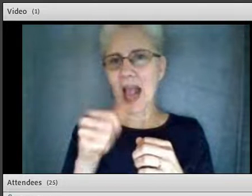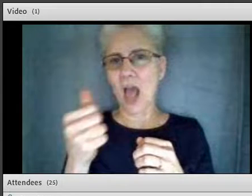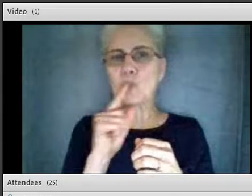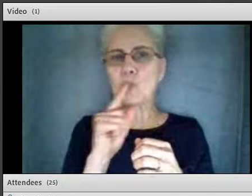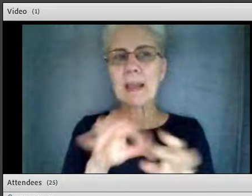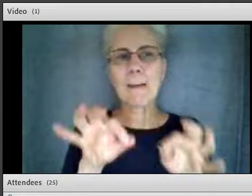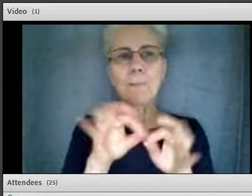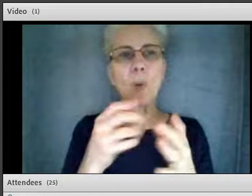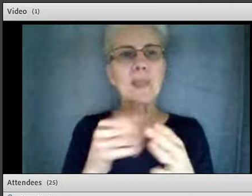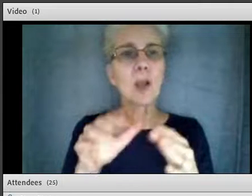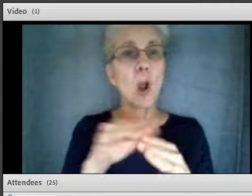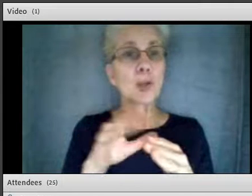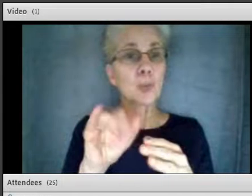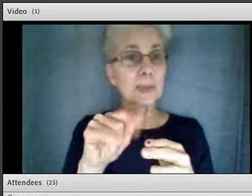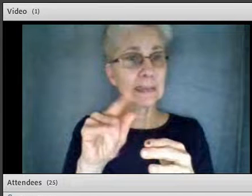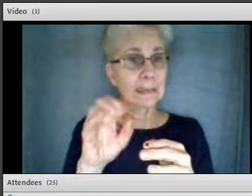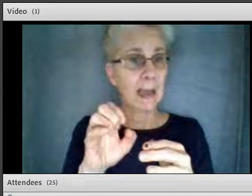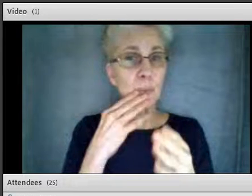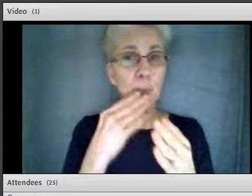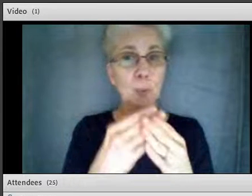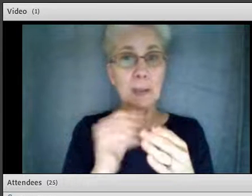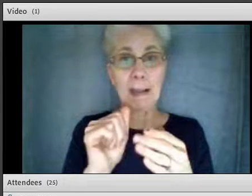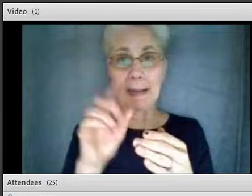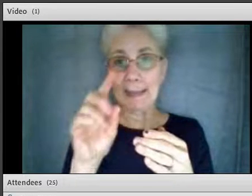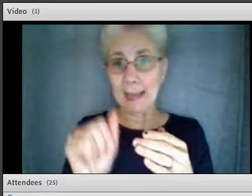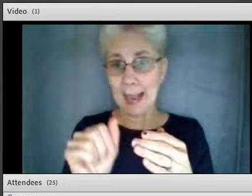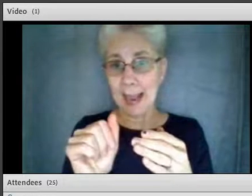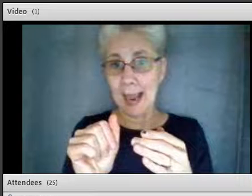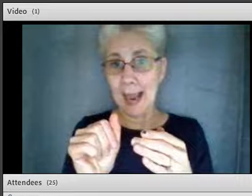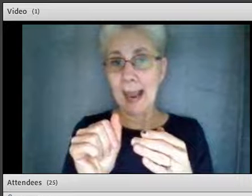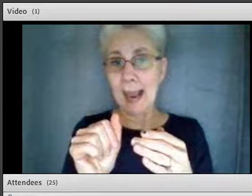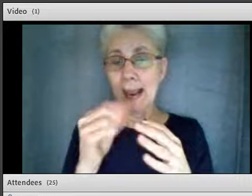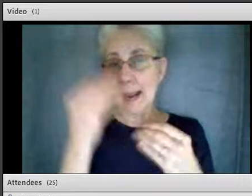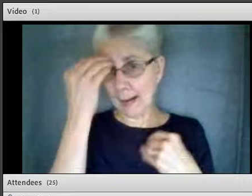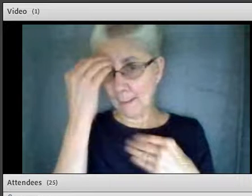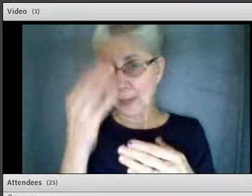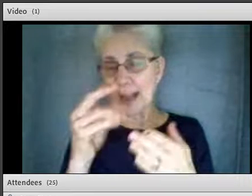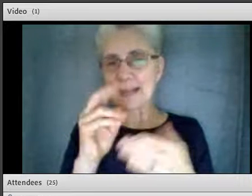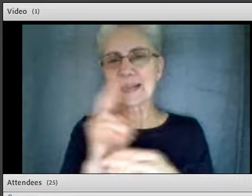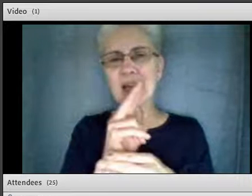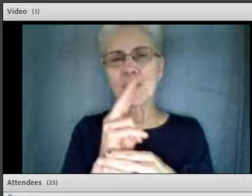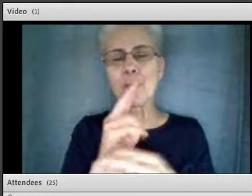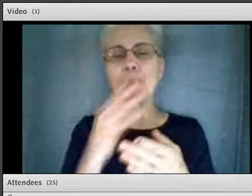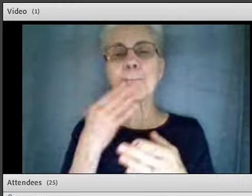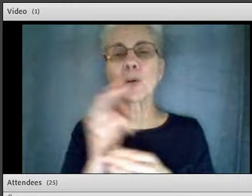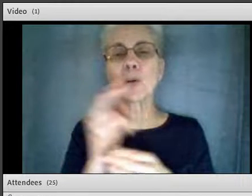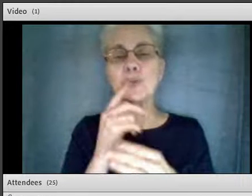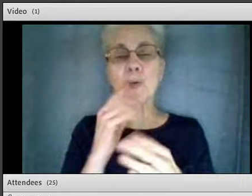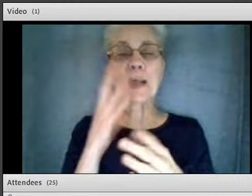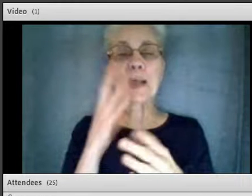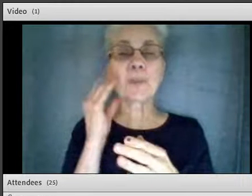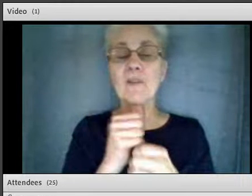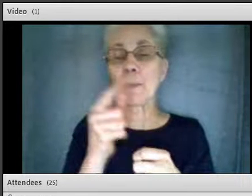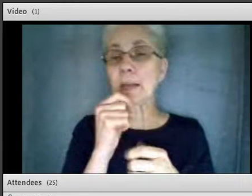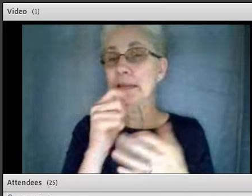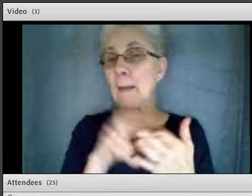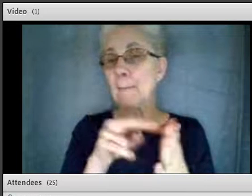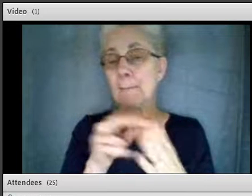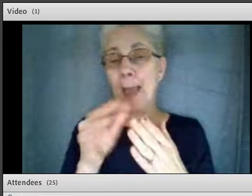Good ADA compliance means a better user experience for everybody. It doesn't matter if people have any kind of adaptive